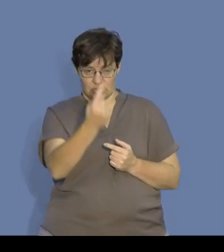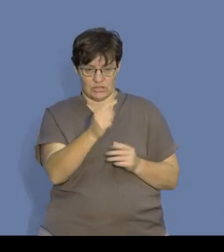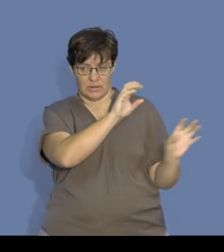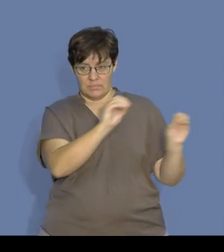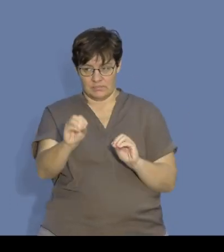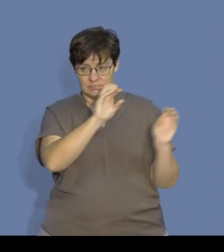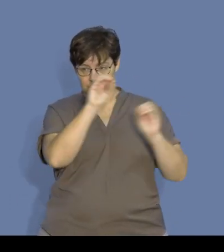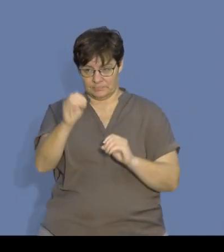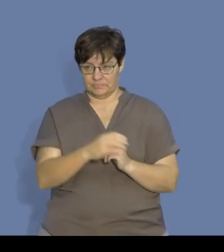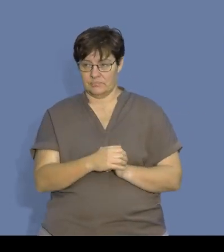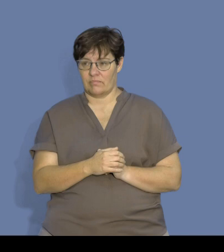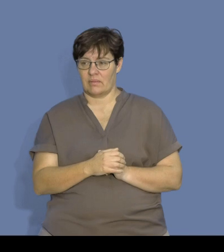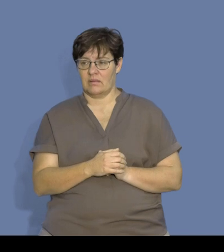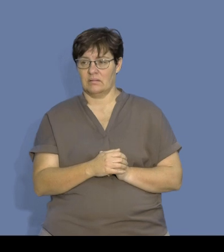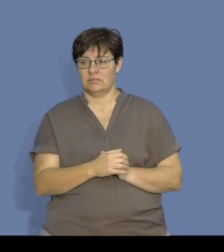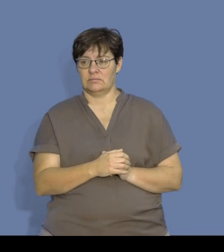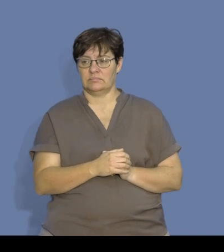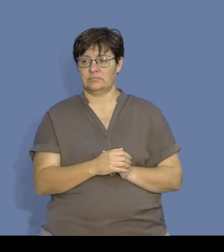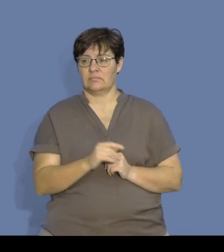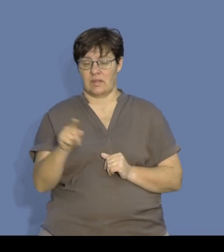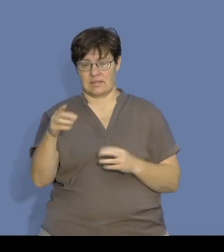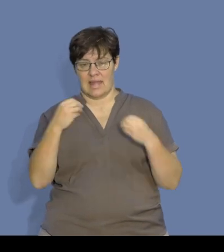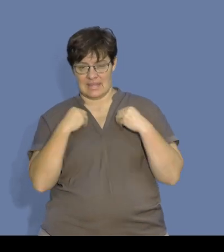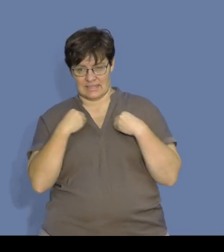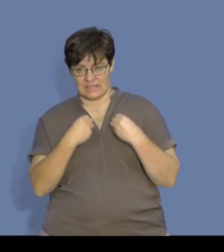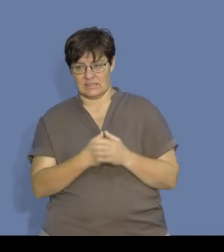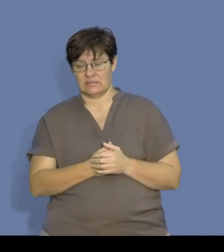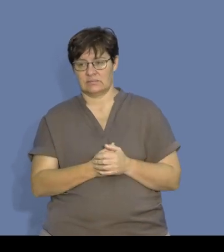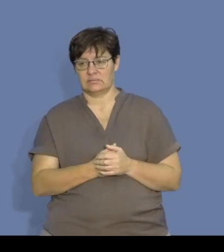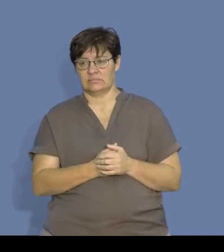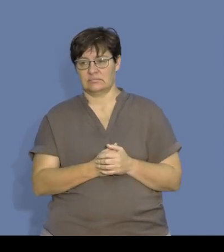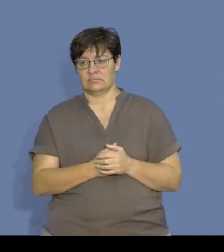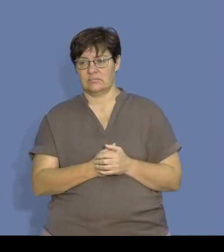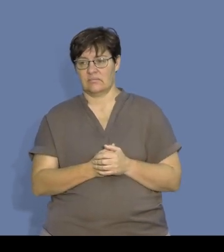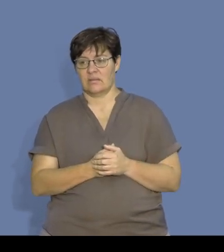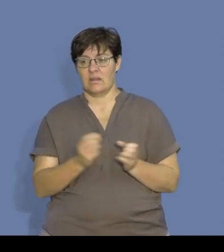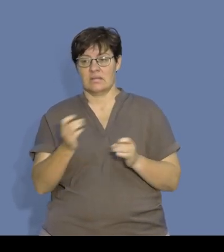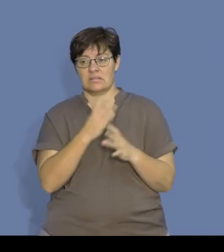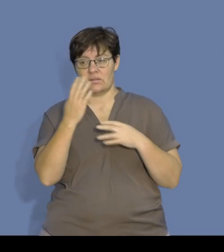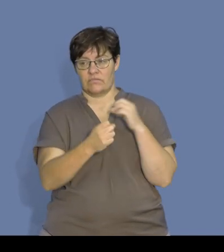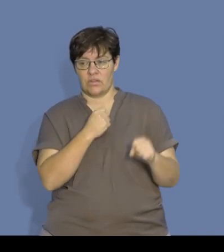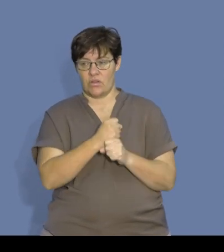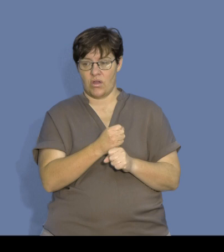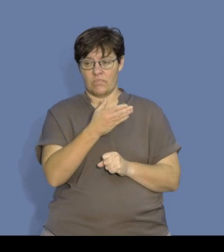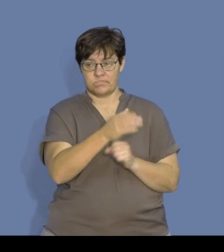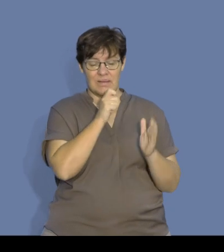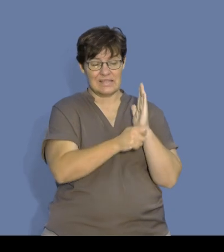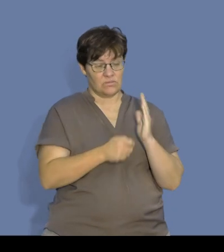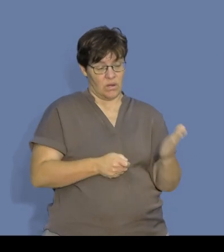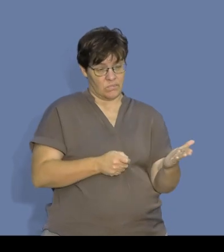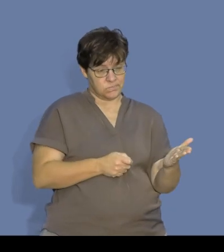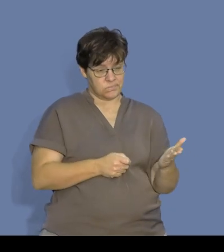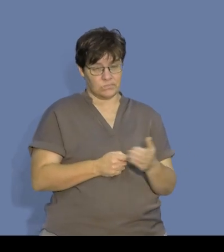for each. So let's start with consumables on hand, obviously an asset, So at the beginning of the year, stationery on